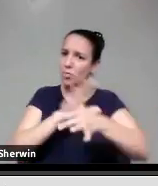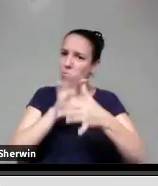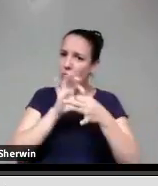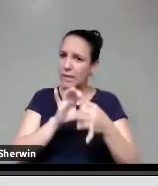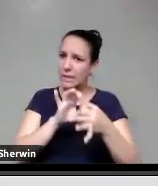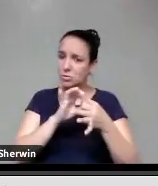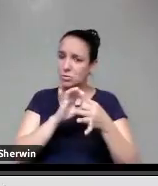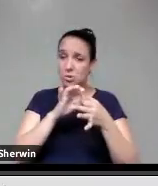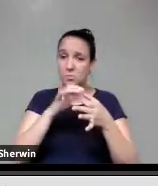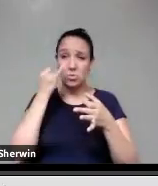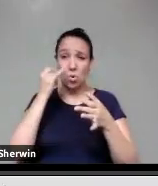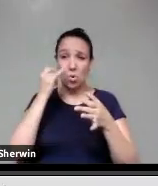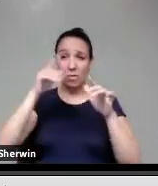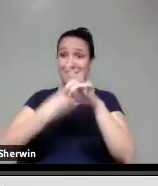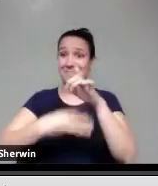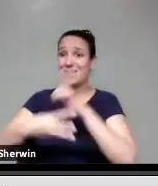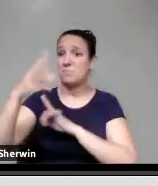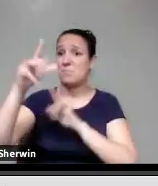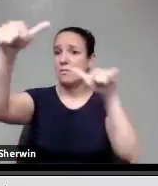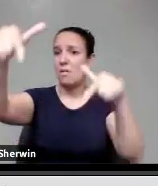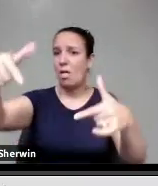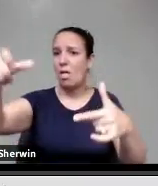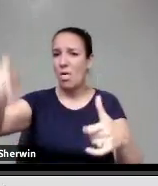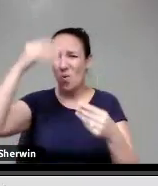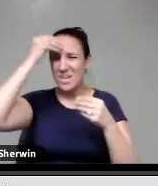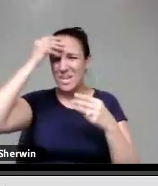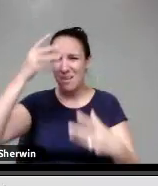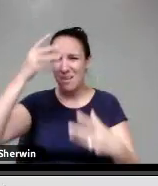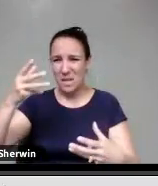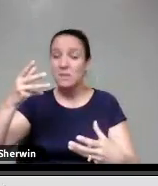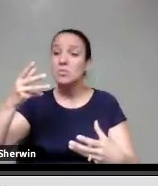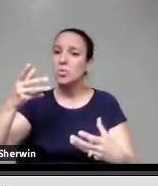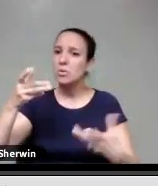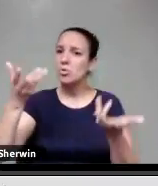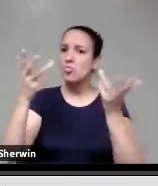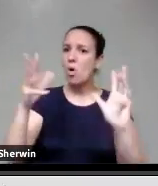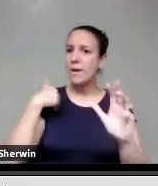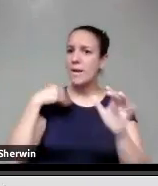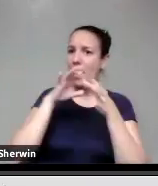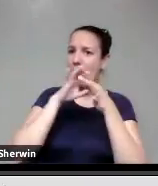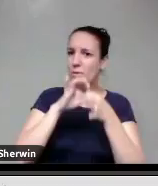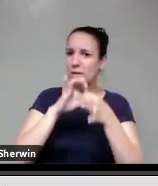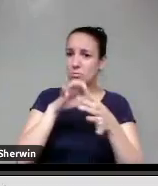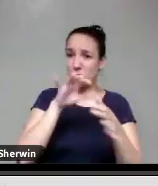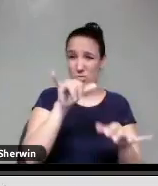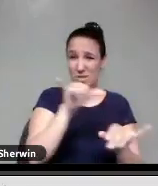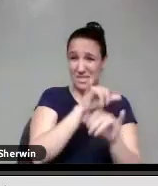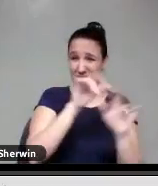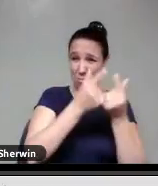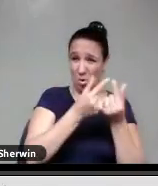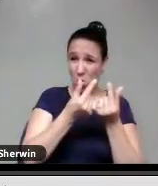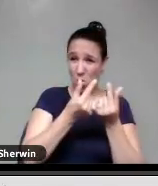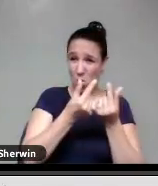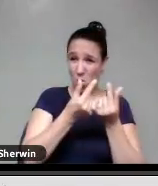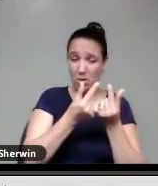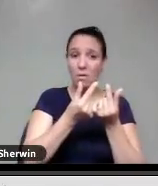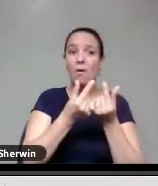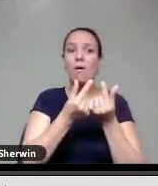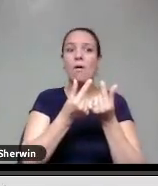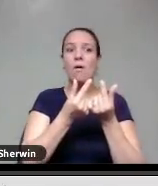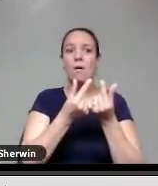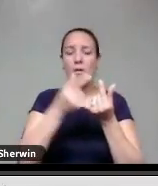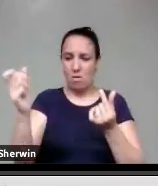need more information 6 months from now, you already have that bridge built, don't you? You can go back to those same groups and say, "We love what you told us 6 months ago,